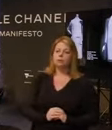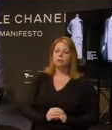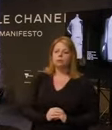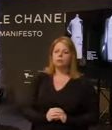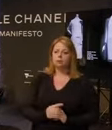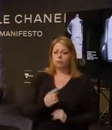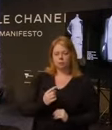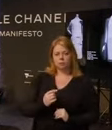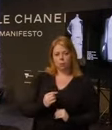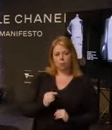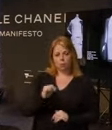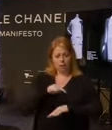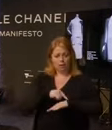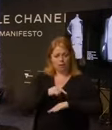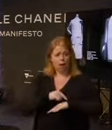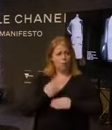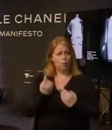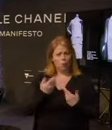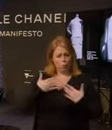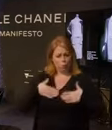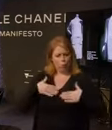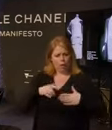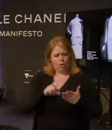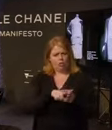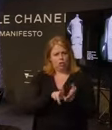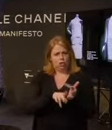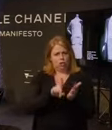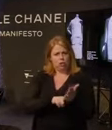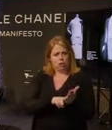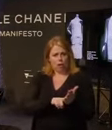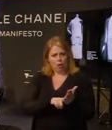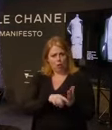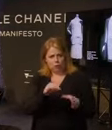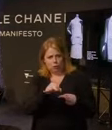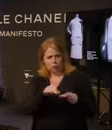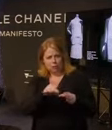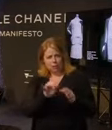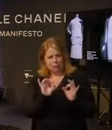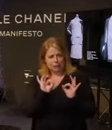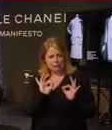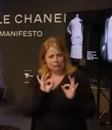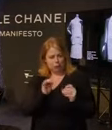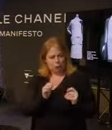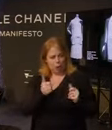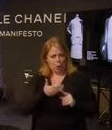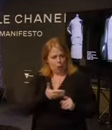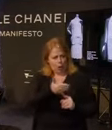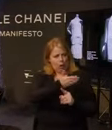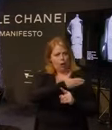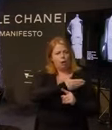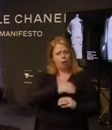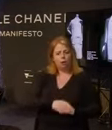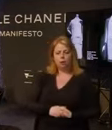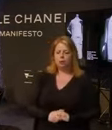was wearing her designs, particularly, I guess, in the early days, and the way in which